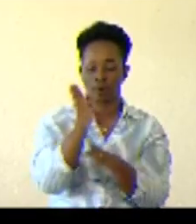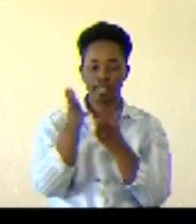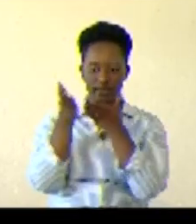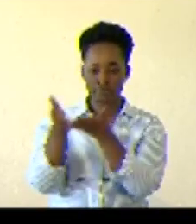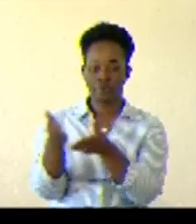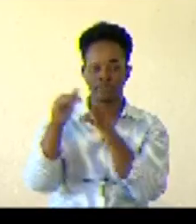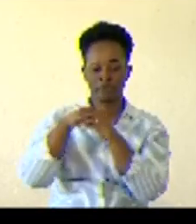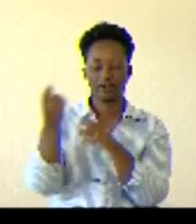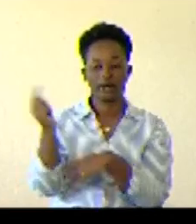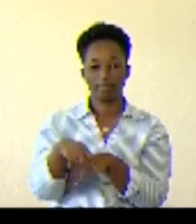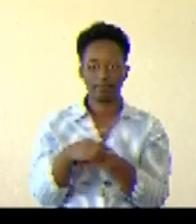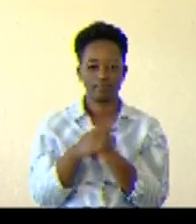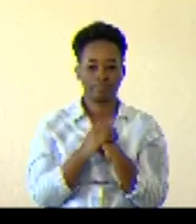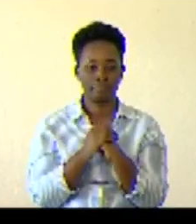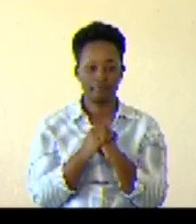income. So